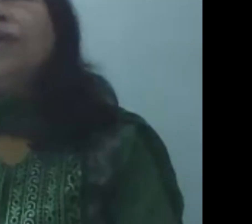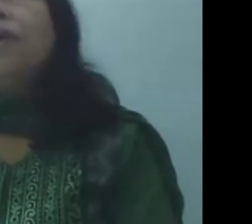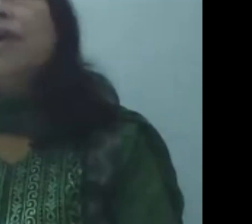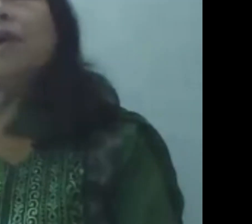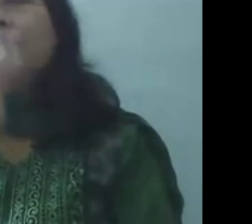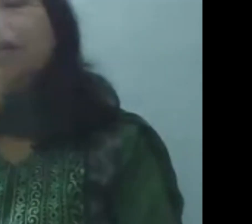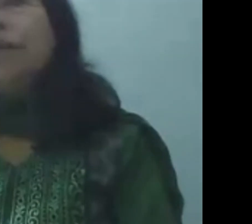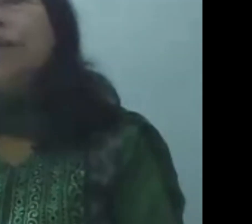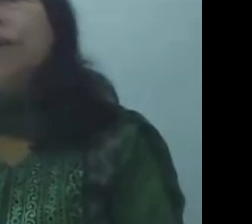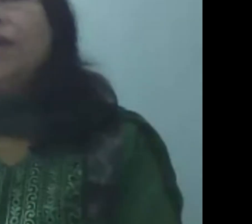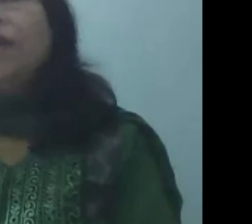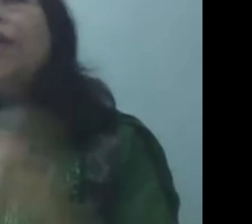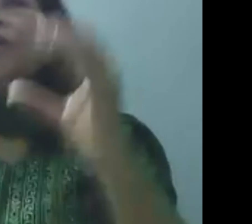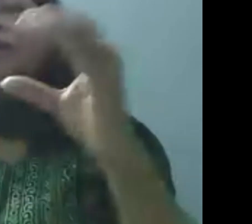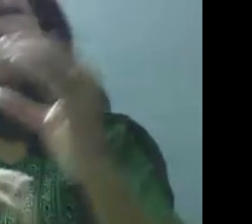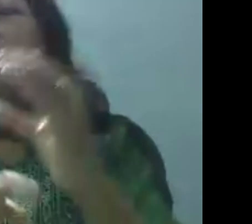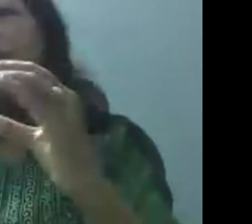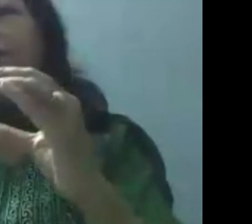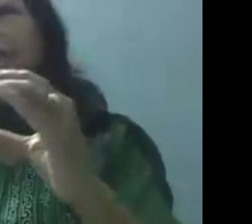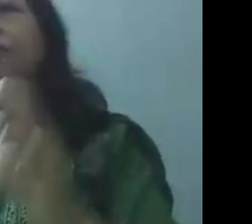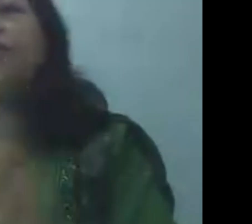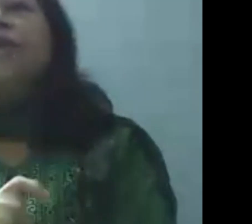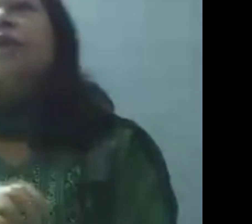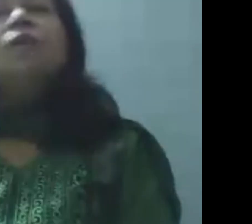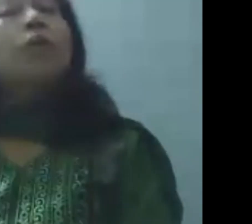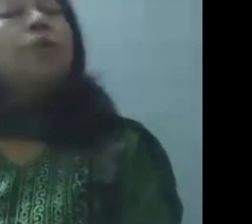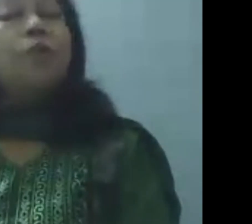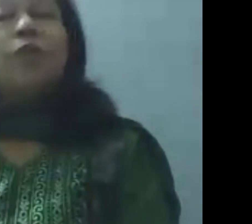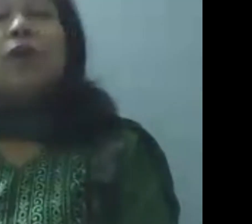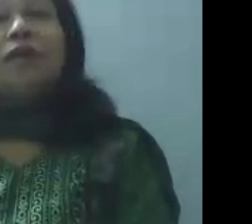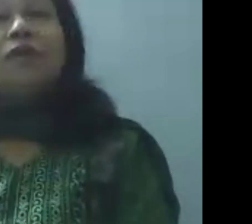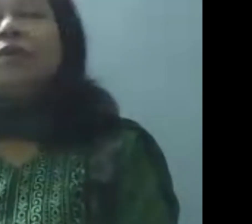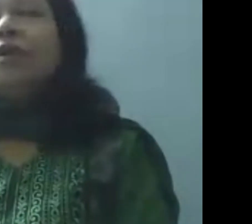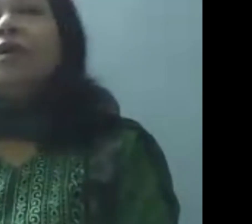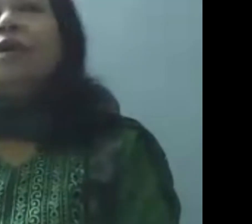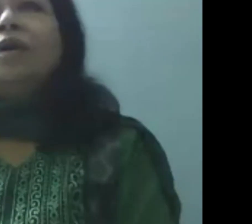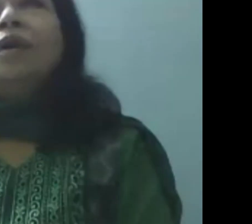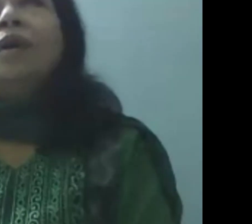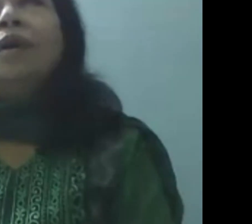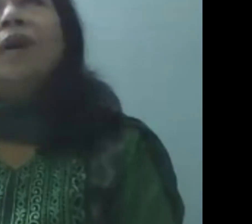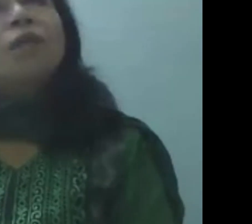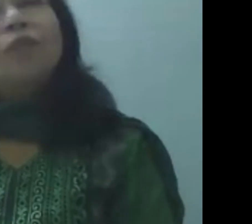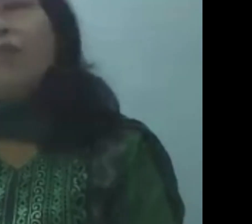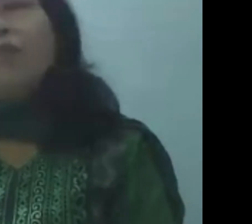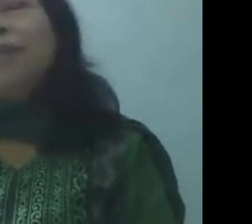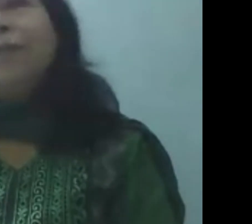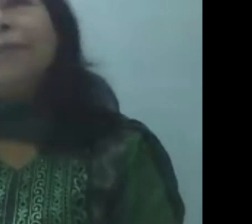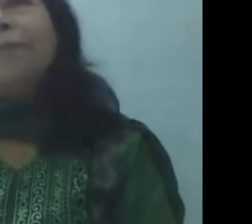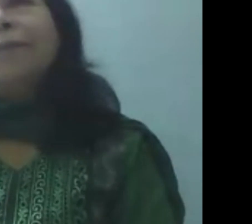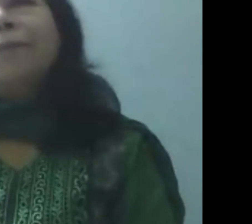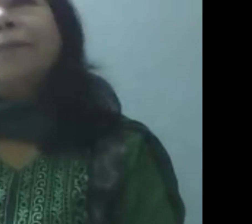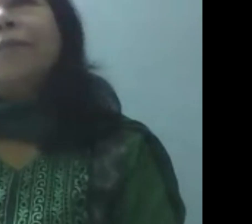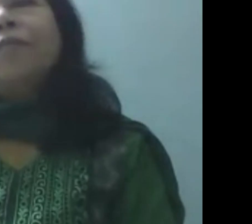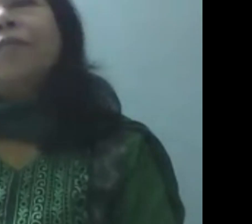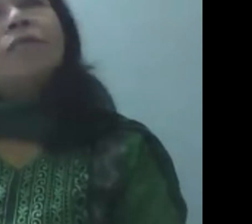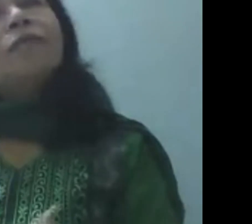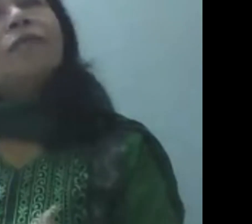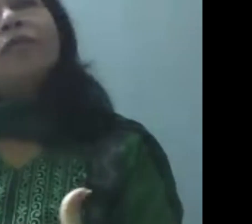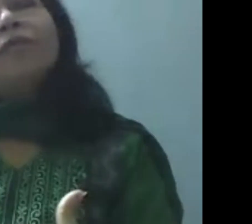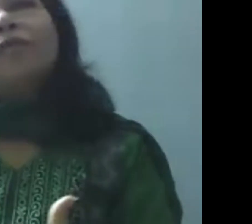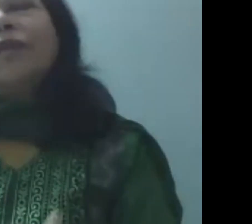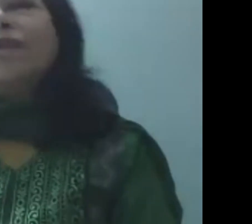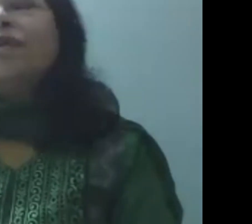my computer, it was so nice and so easy to open the